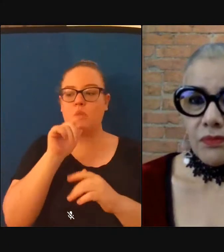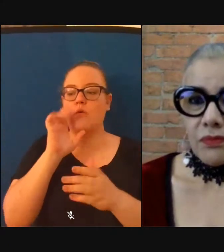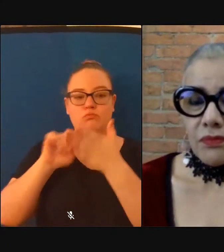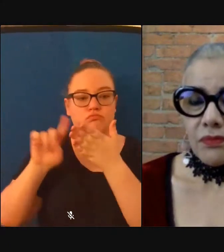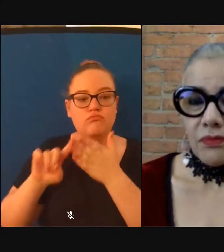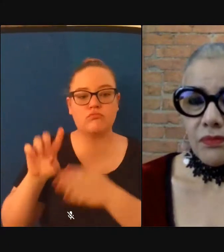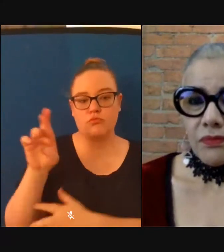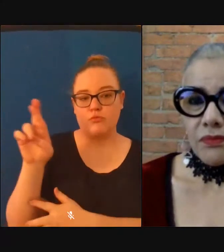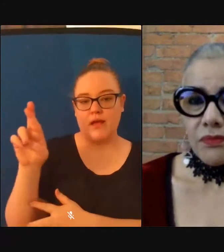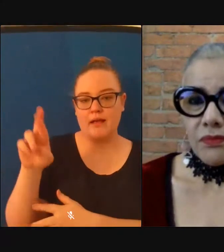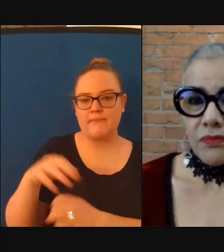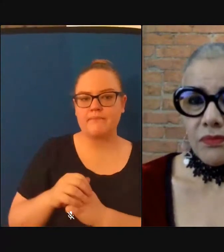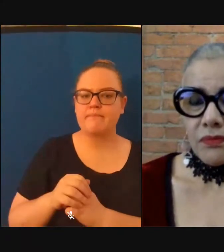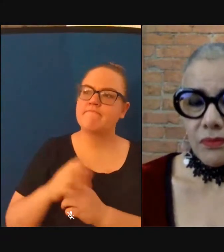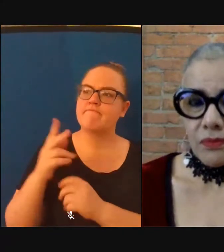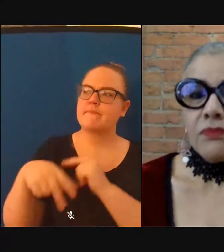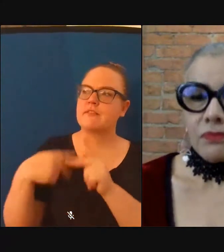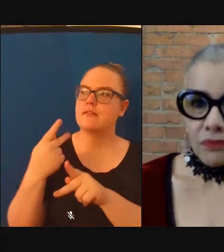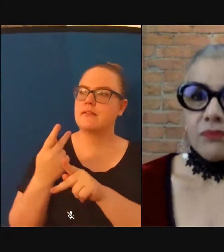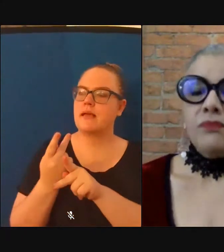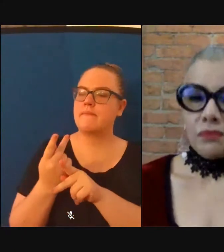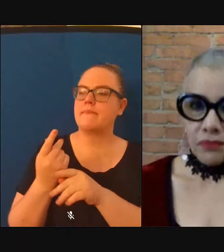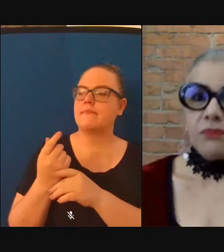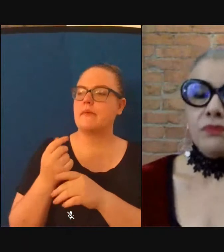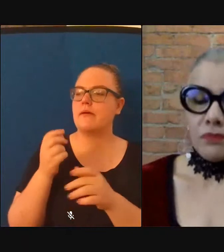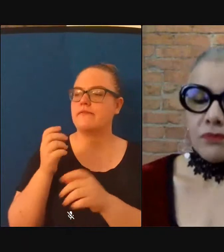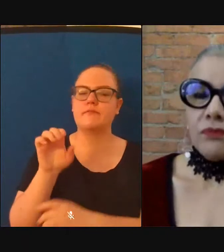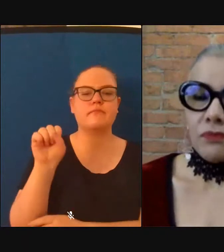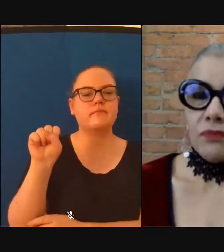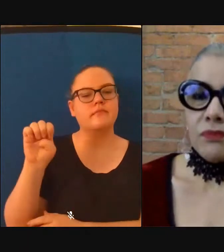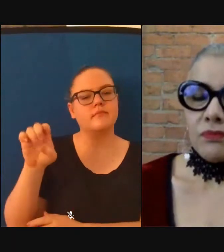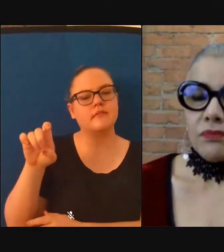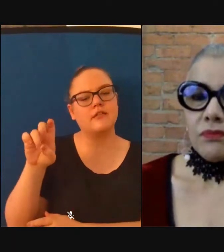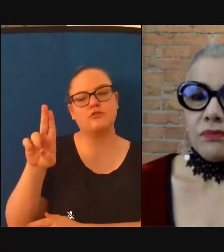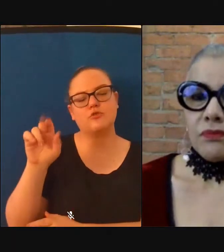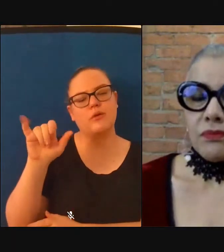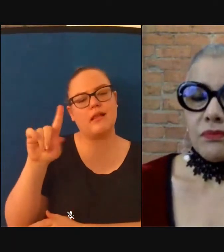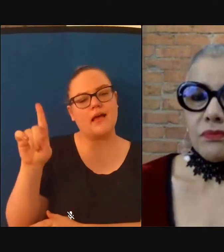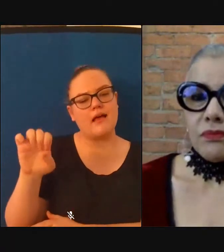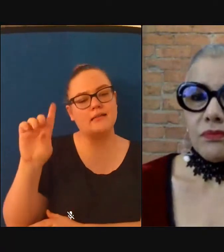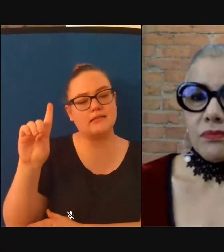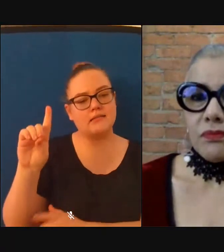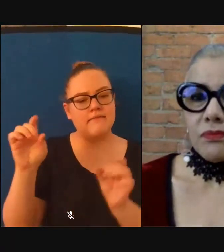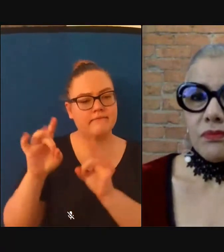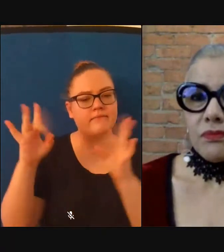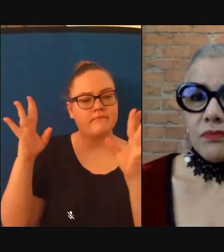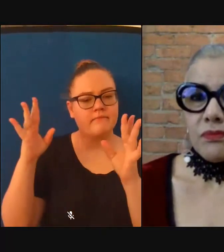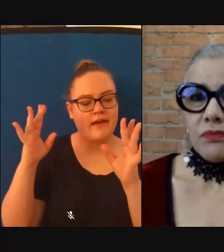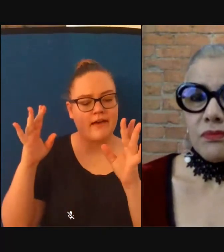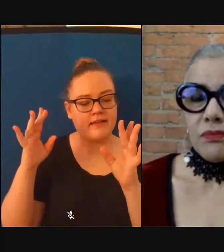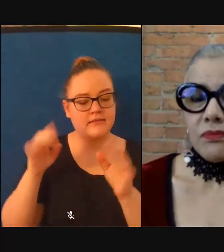there is a level of sexualized violence leveled against us that far outstrips what our